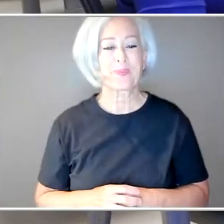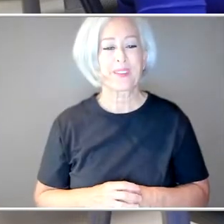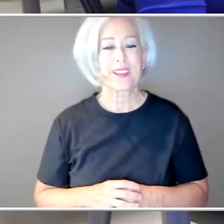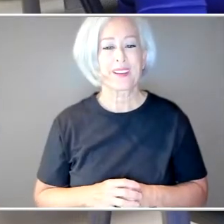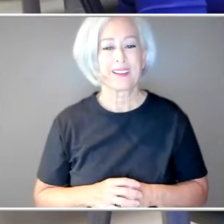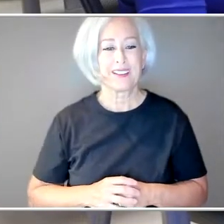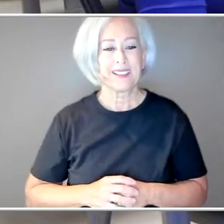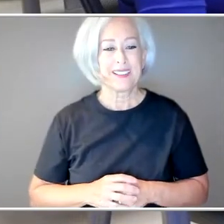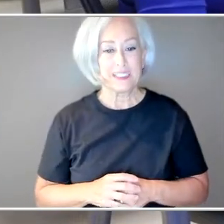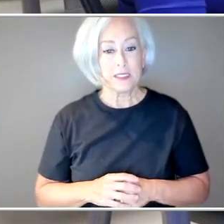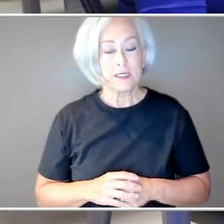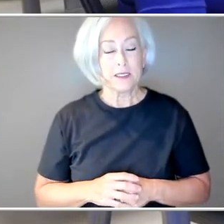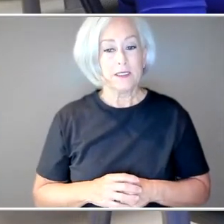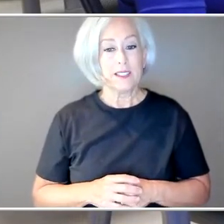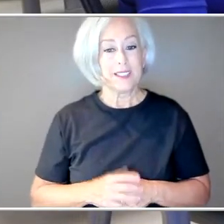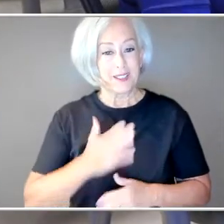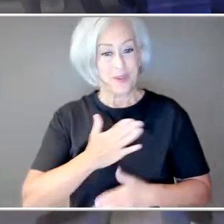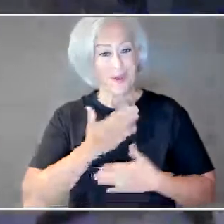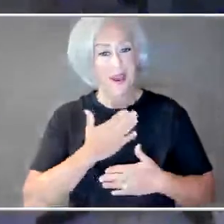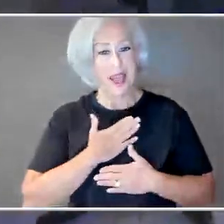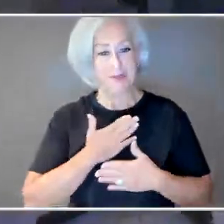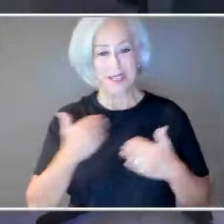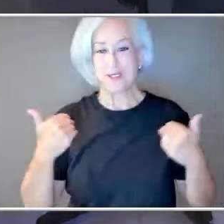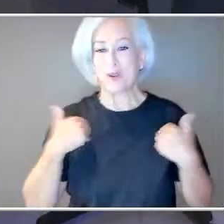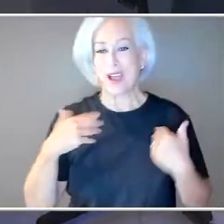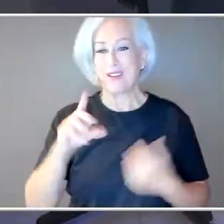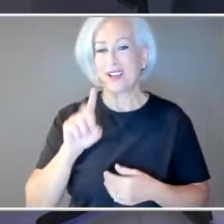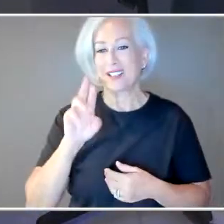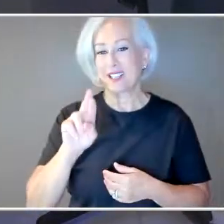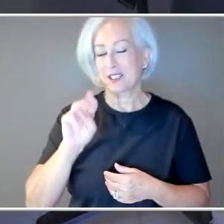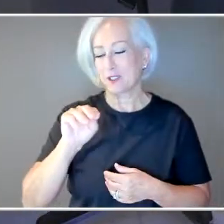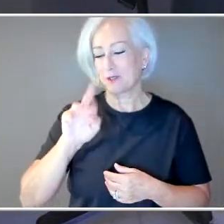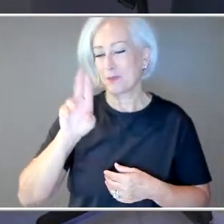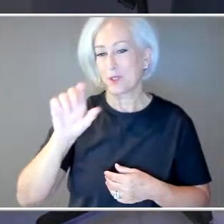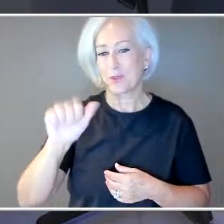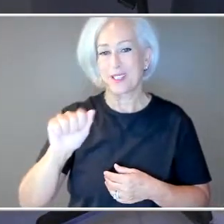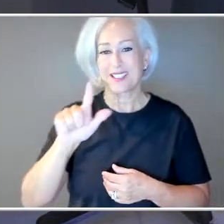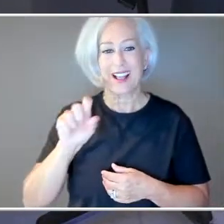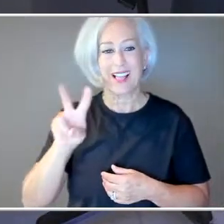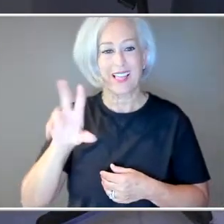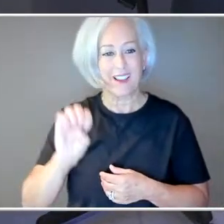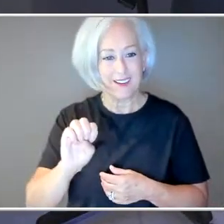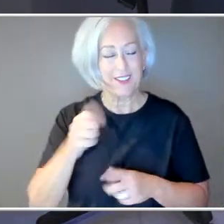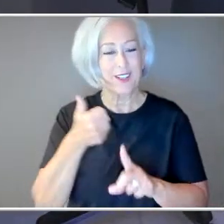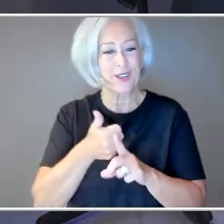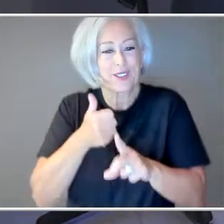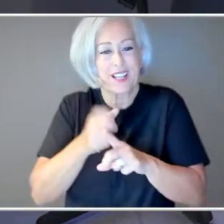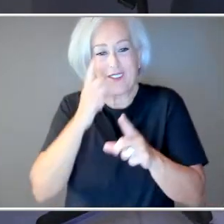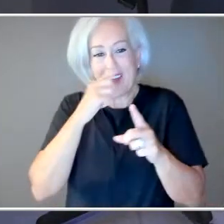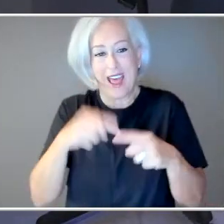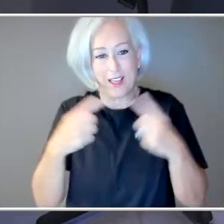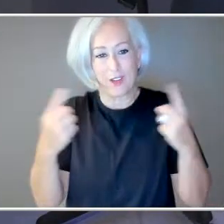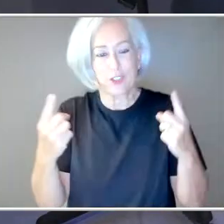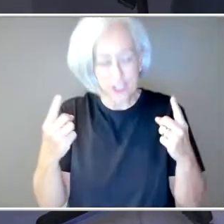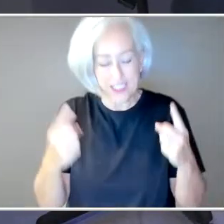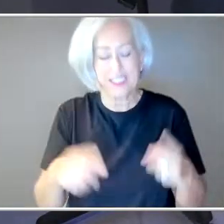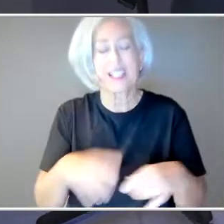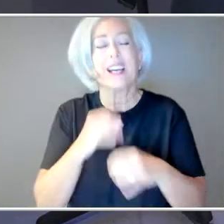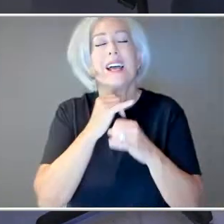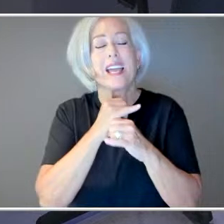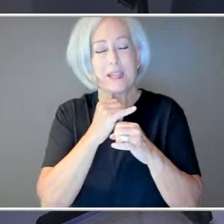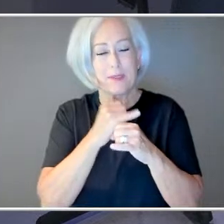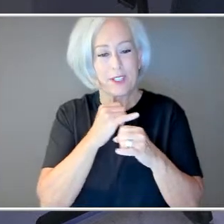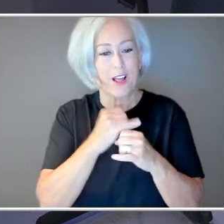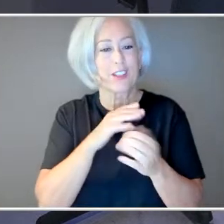And we are glad to have Dr. Marissa Love with us today. She's an allergist and immunologist at the University of Kansas Health System. We just heard from her there in